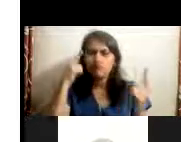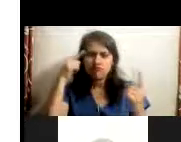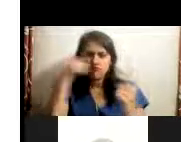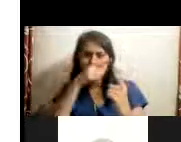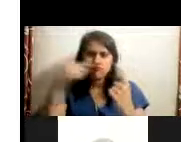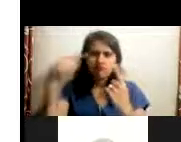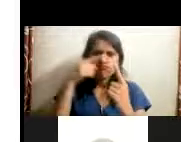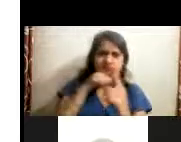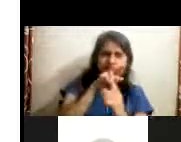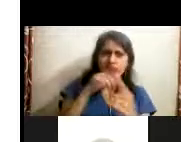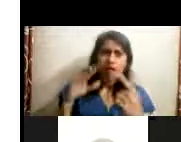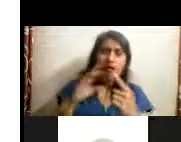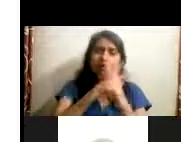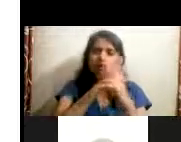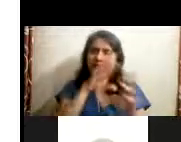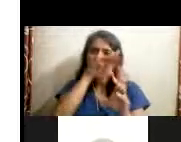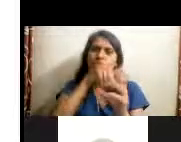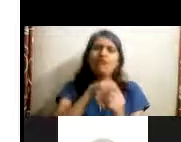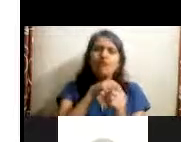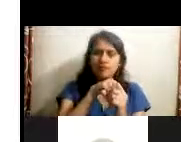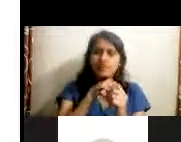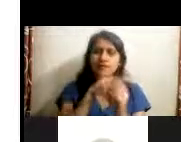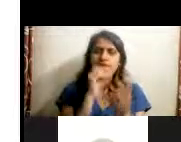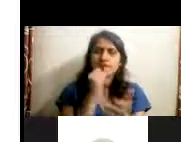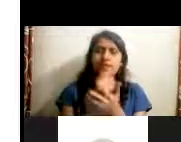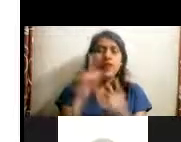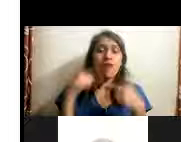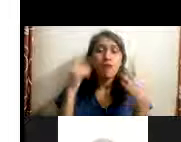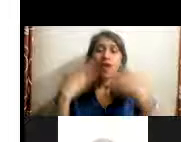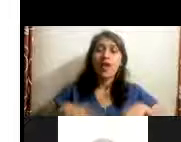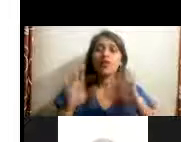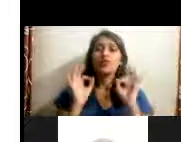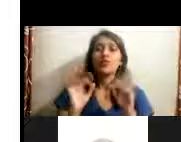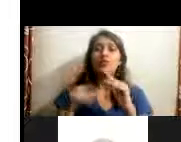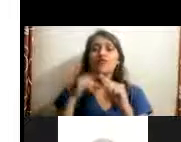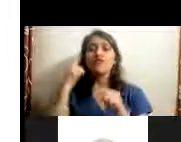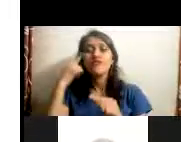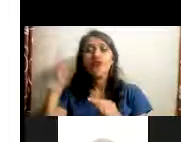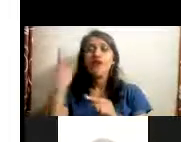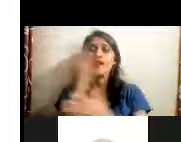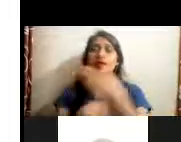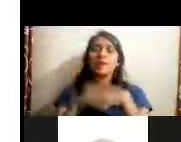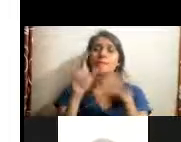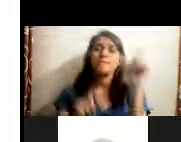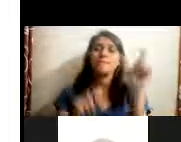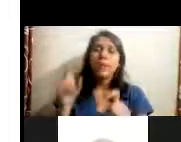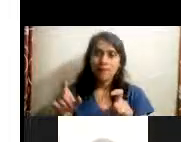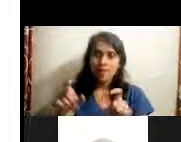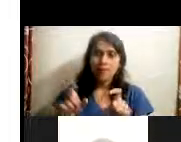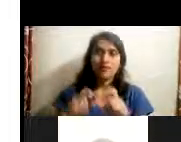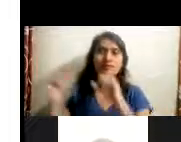needs to be covered for the health and well-being of persons with disabilities. Next slide, please.